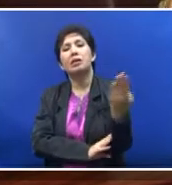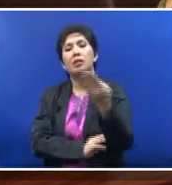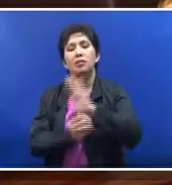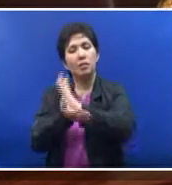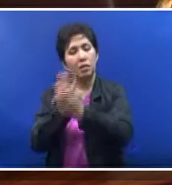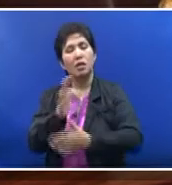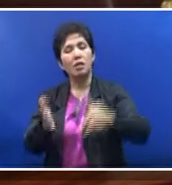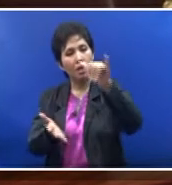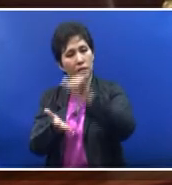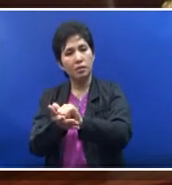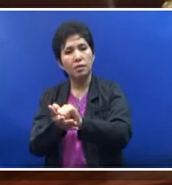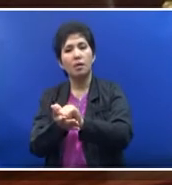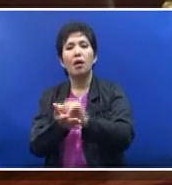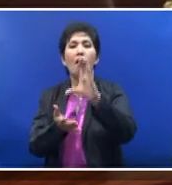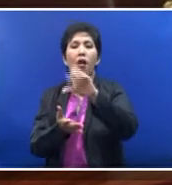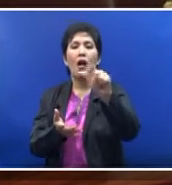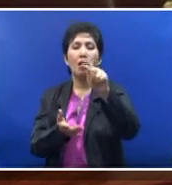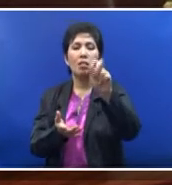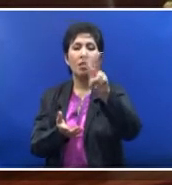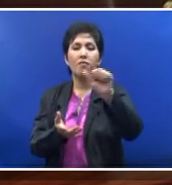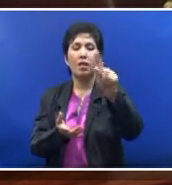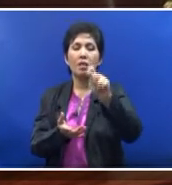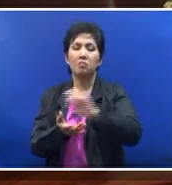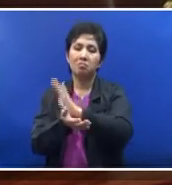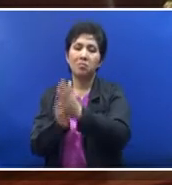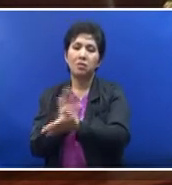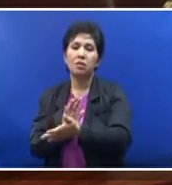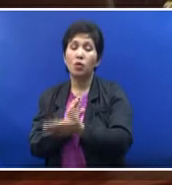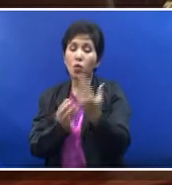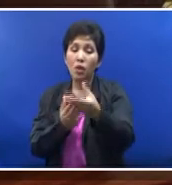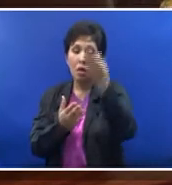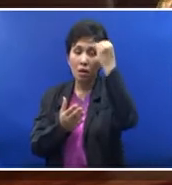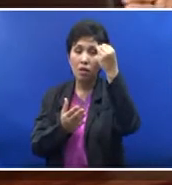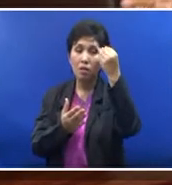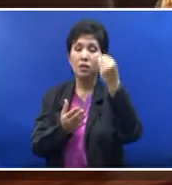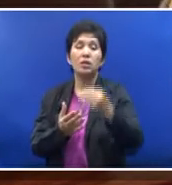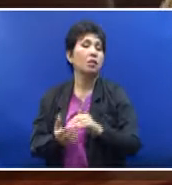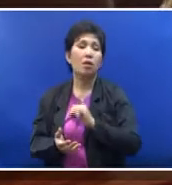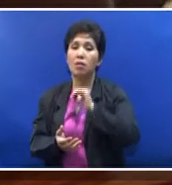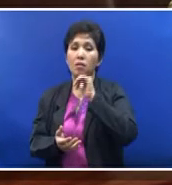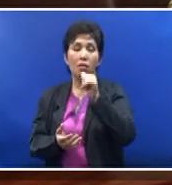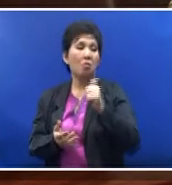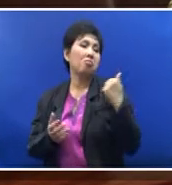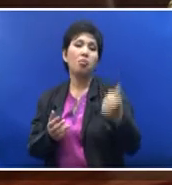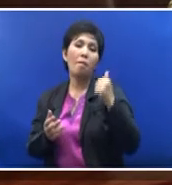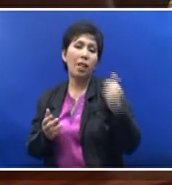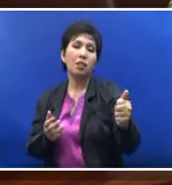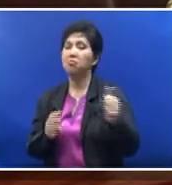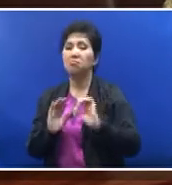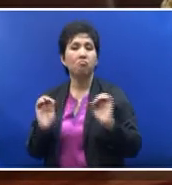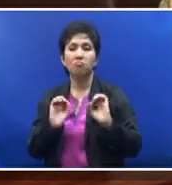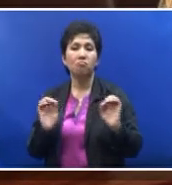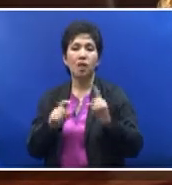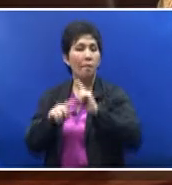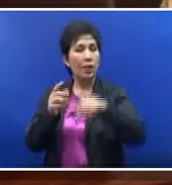is the cultivated, okay, within a person. It is learned. Okay, it is not an automatic process, but it